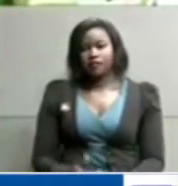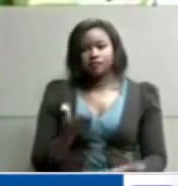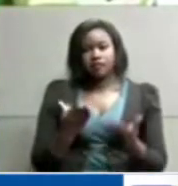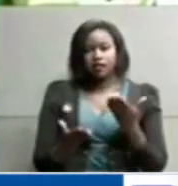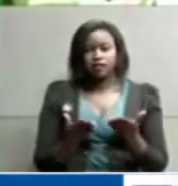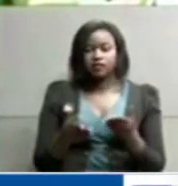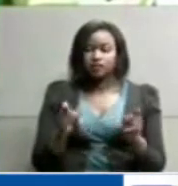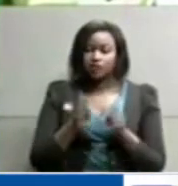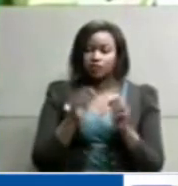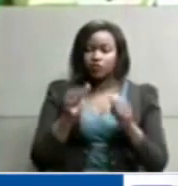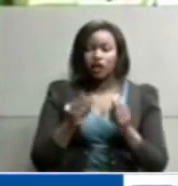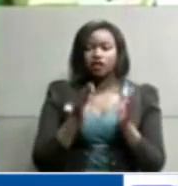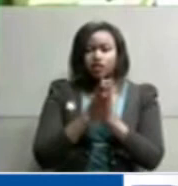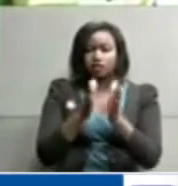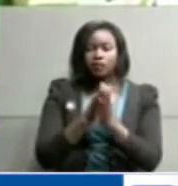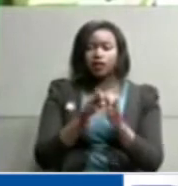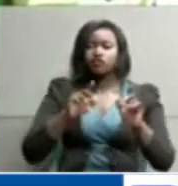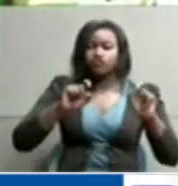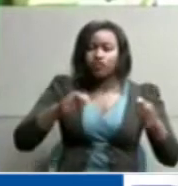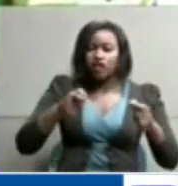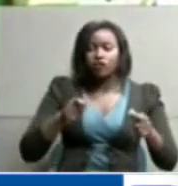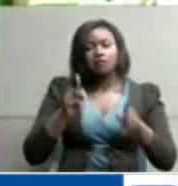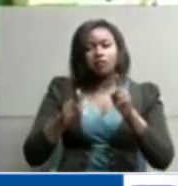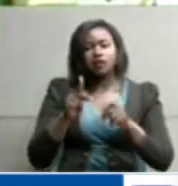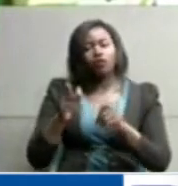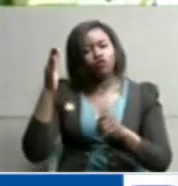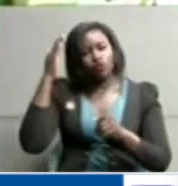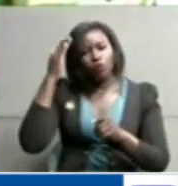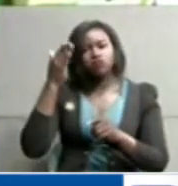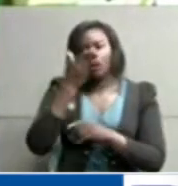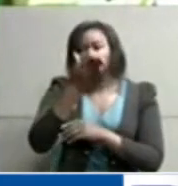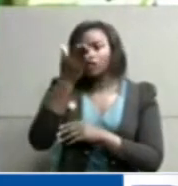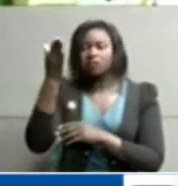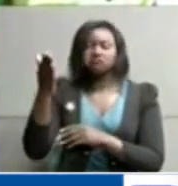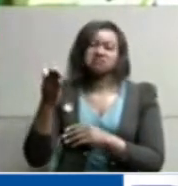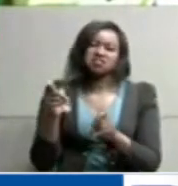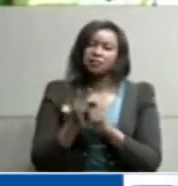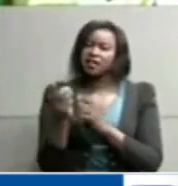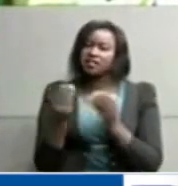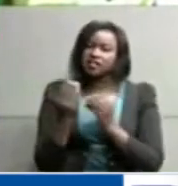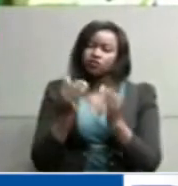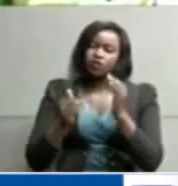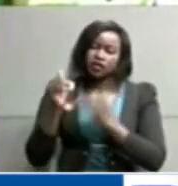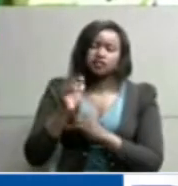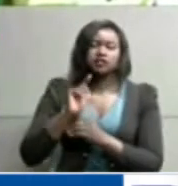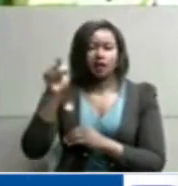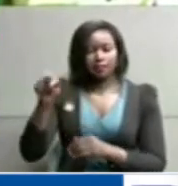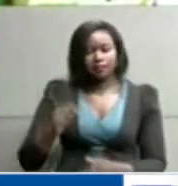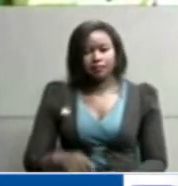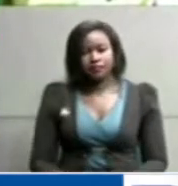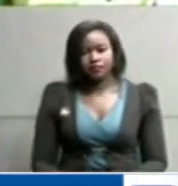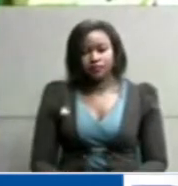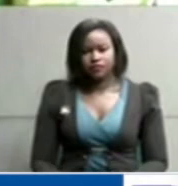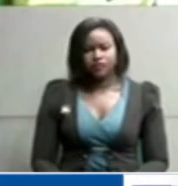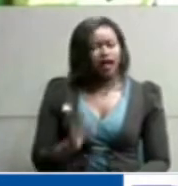radio so that people know where they are. Mm. So that testing should be